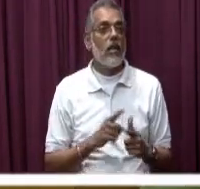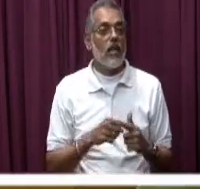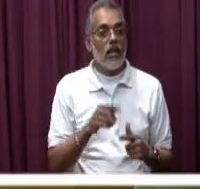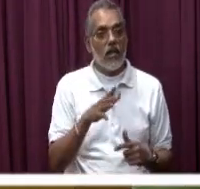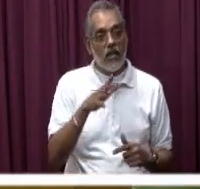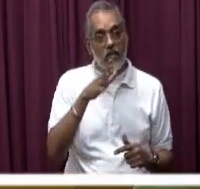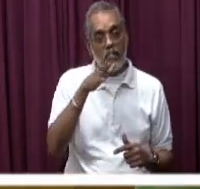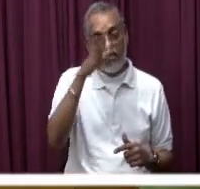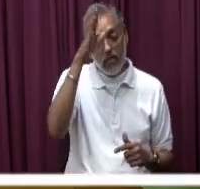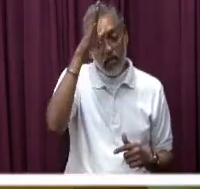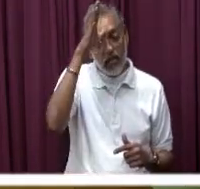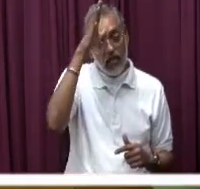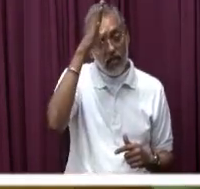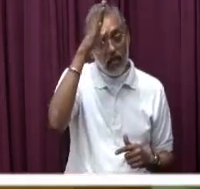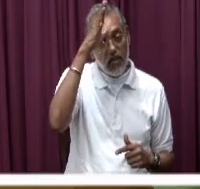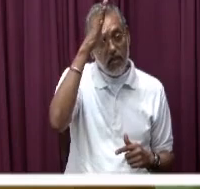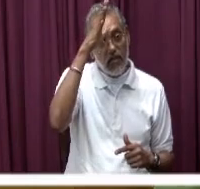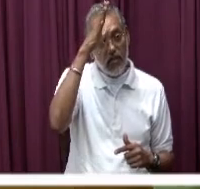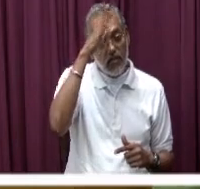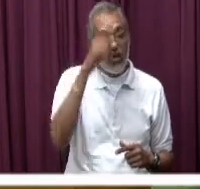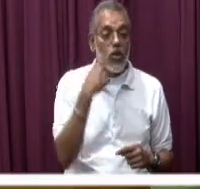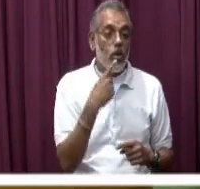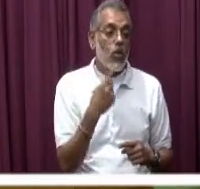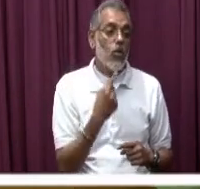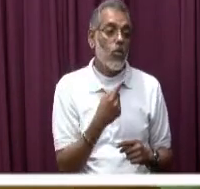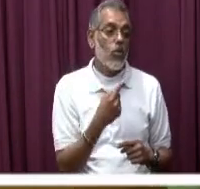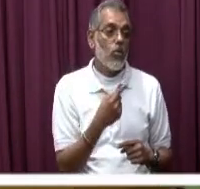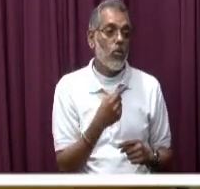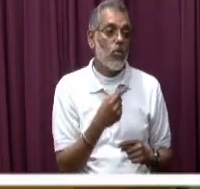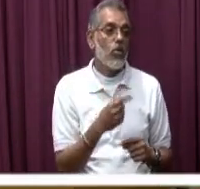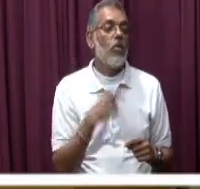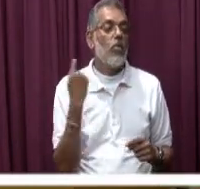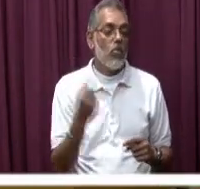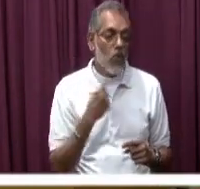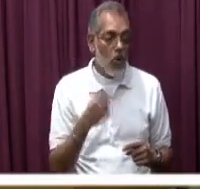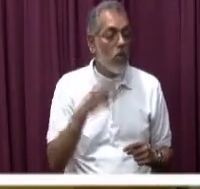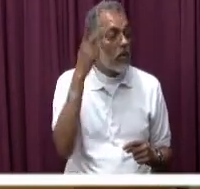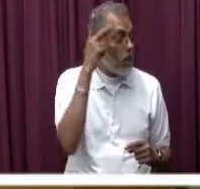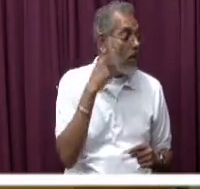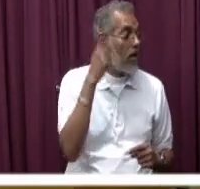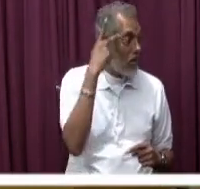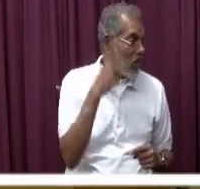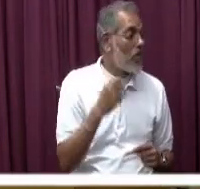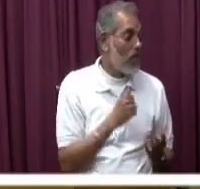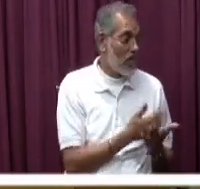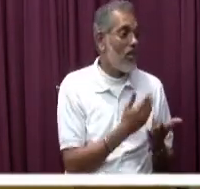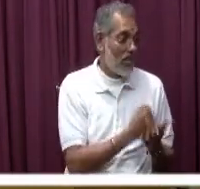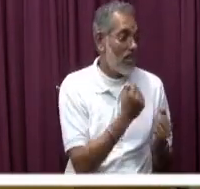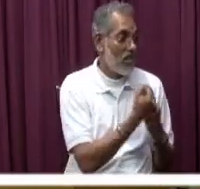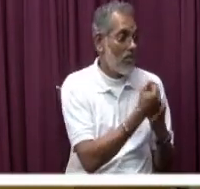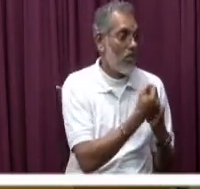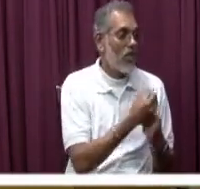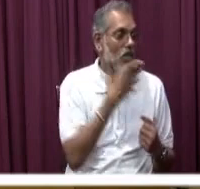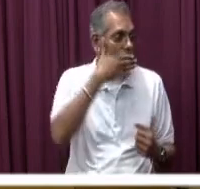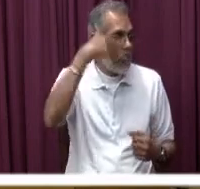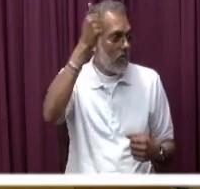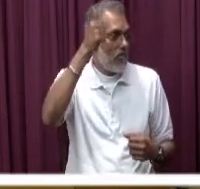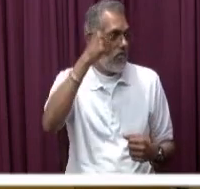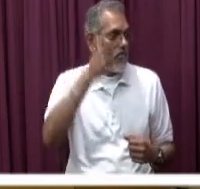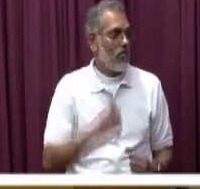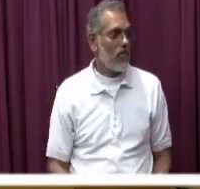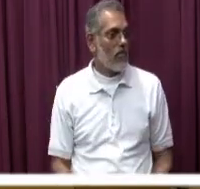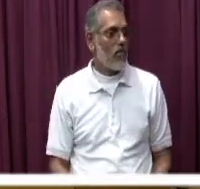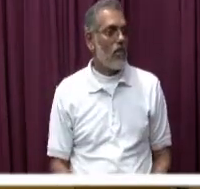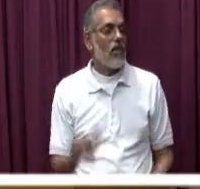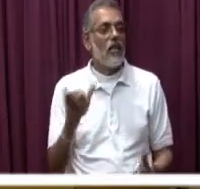who has been actively parenting is really a great exception, but not the norm in our nation. And